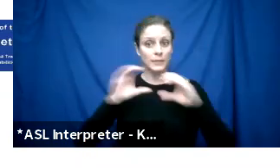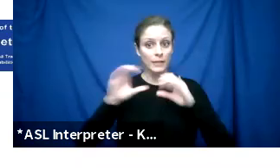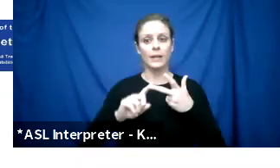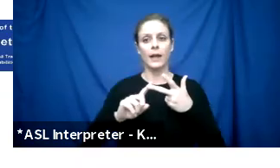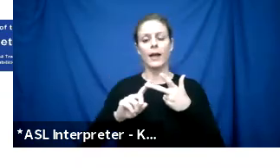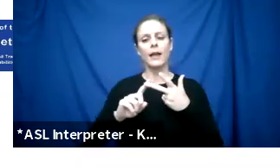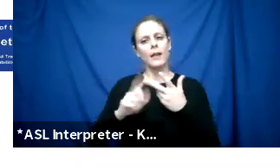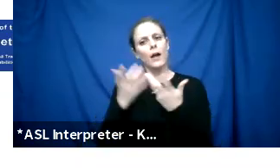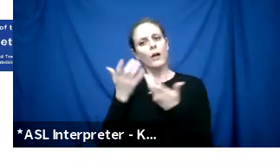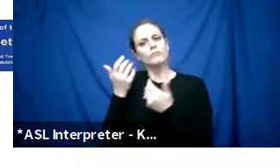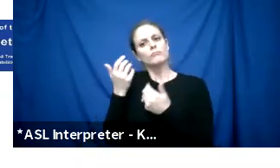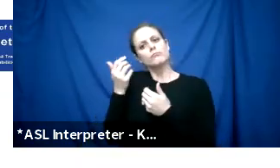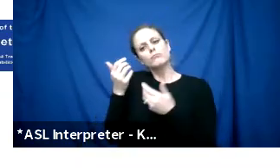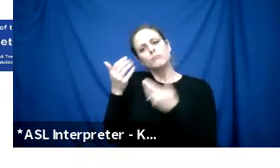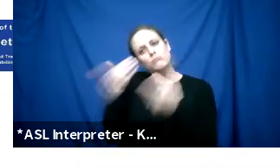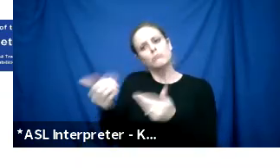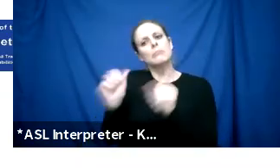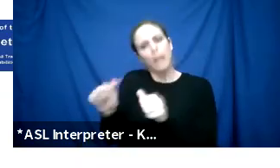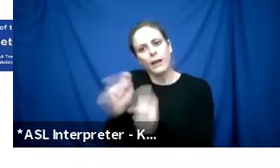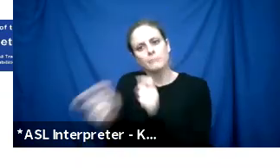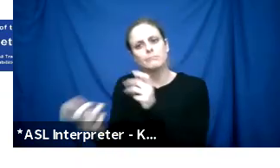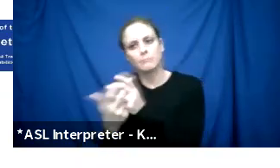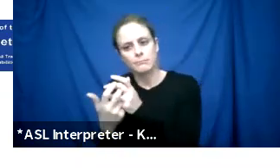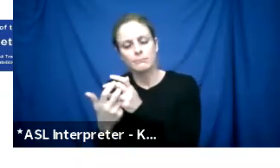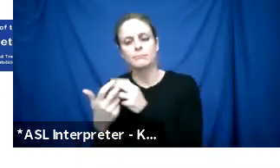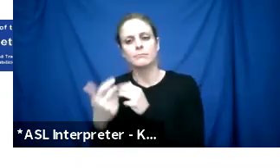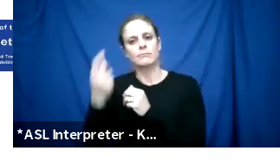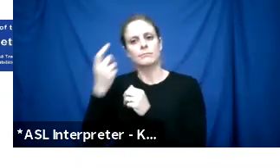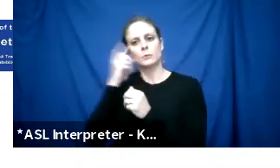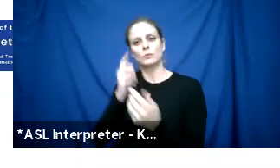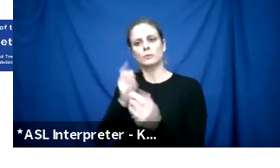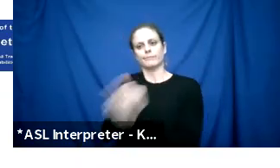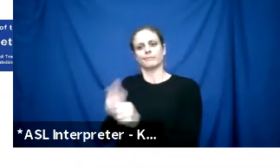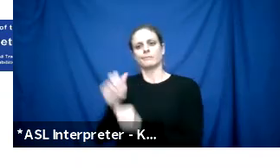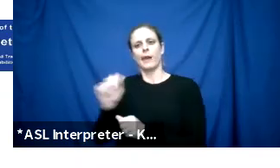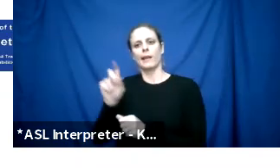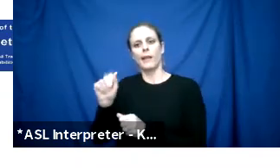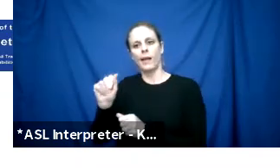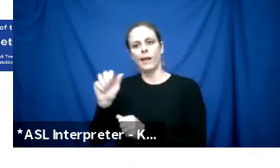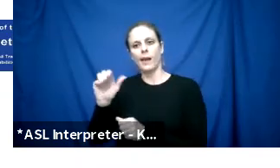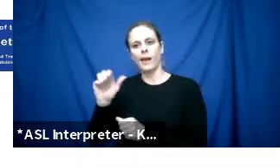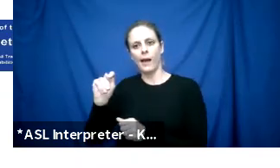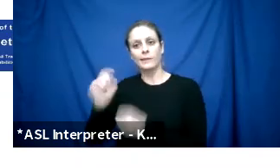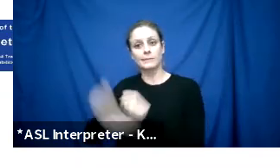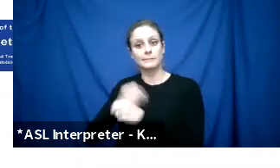of policy issues under the Americans with Disabilities Act of 1990, the ADA.